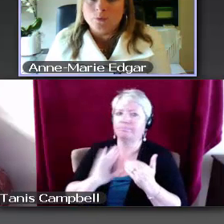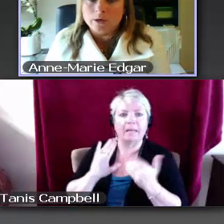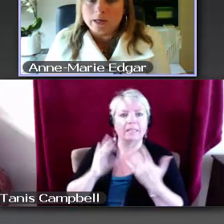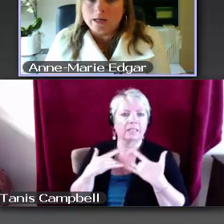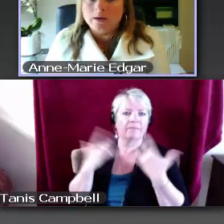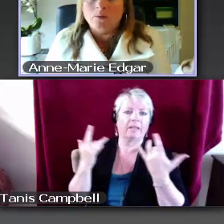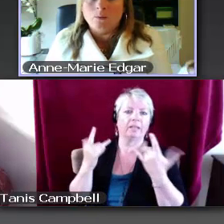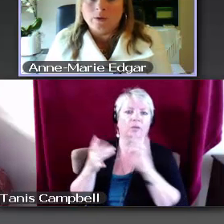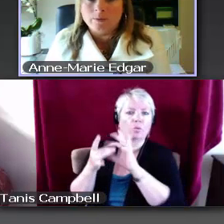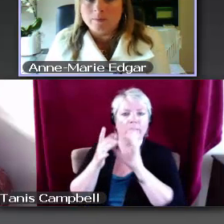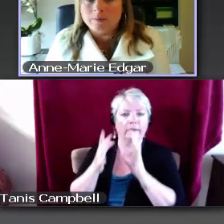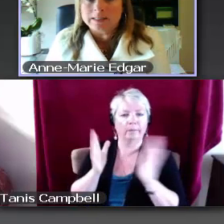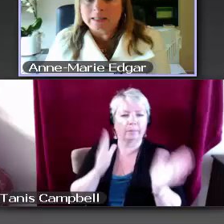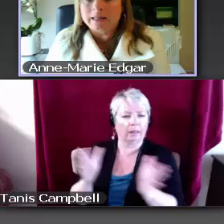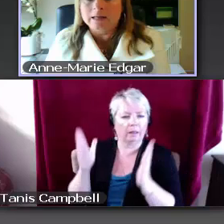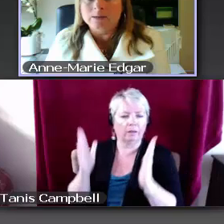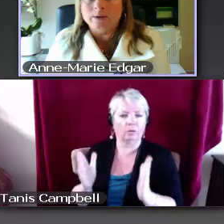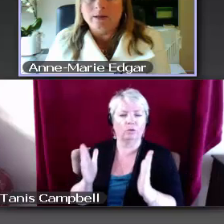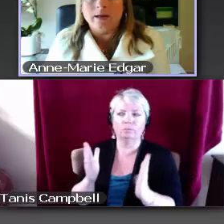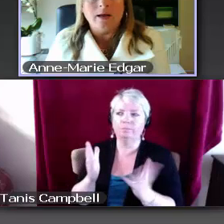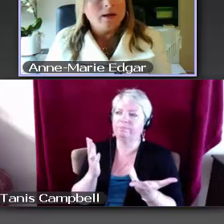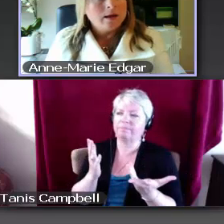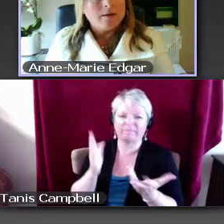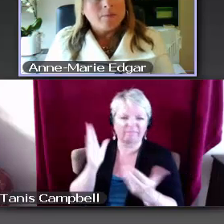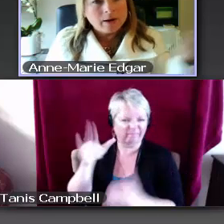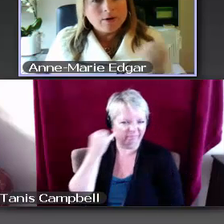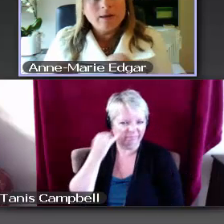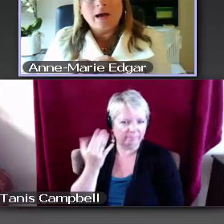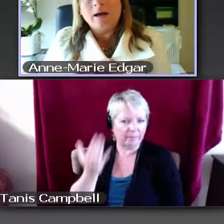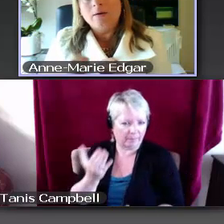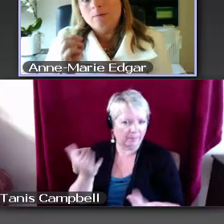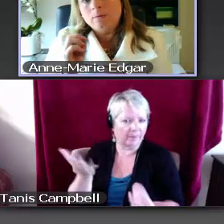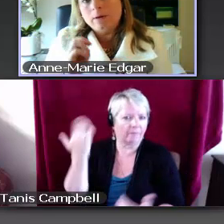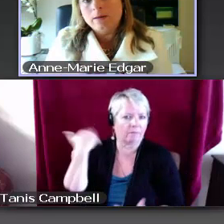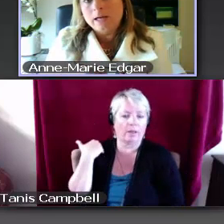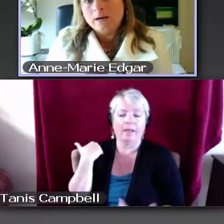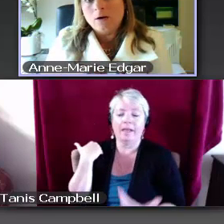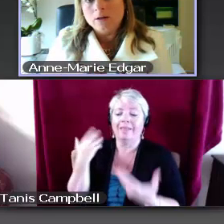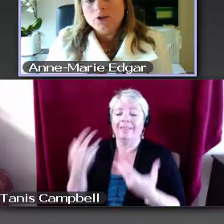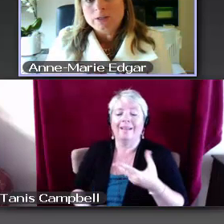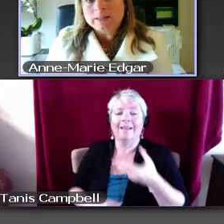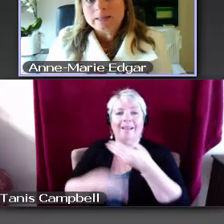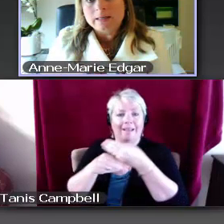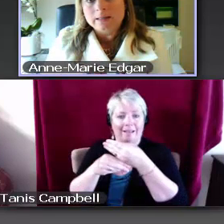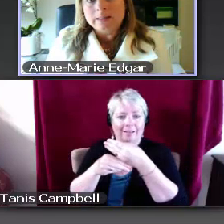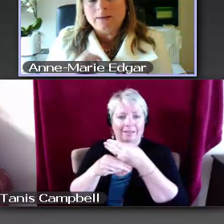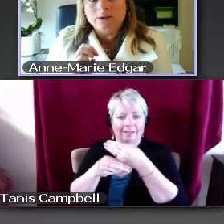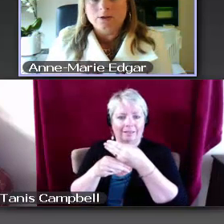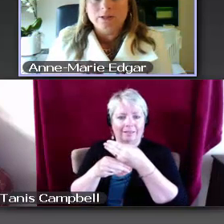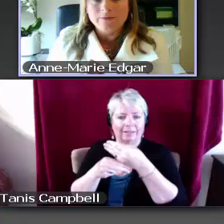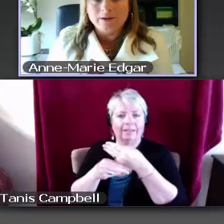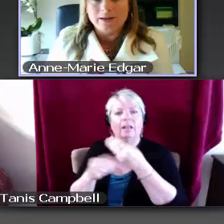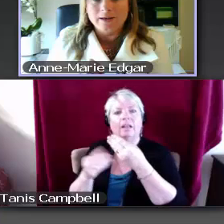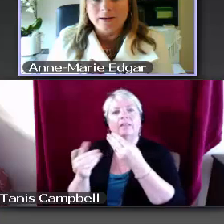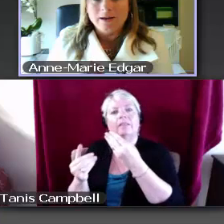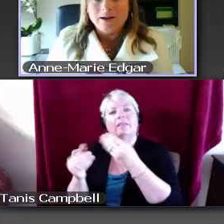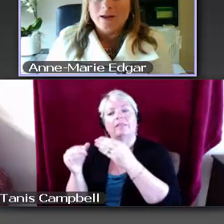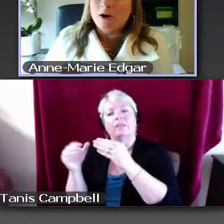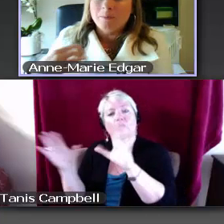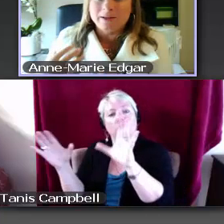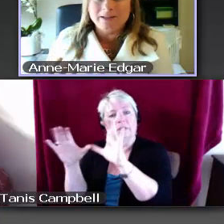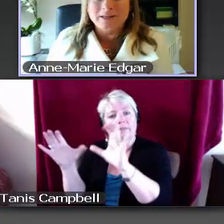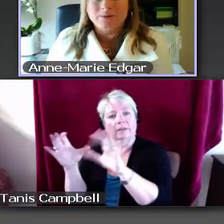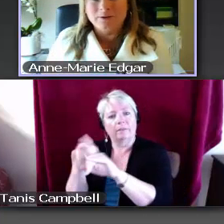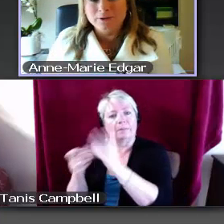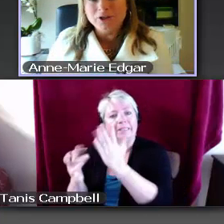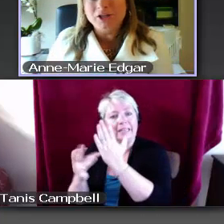knowledge working with publicity, that sort of thing. Pairing that with the technology skills and the certificate